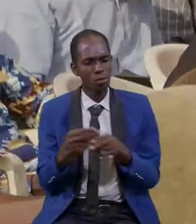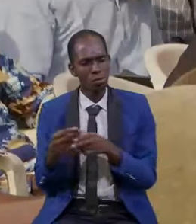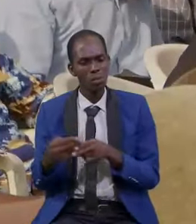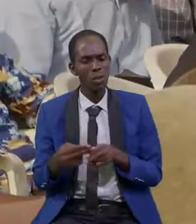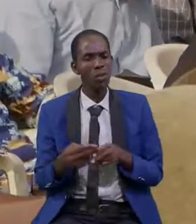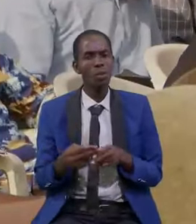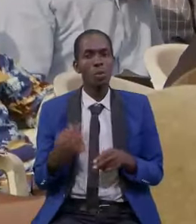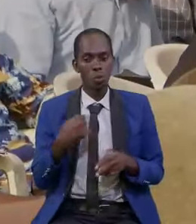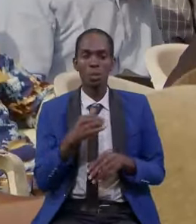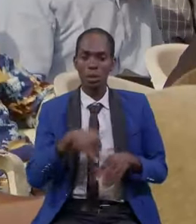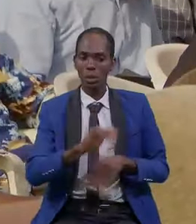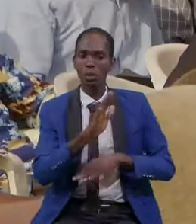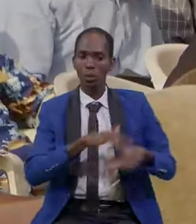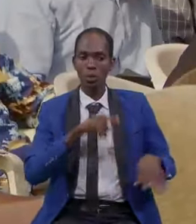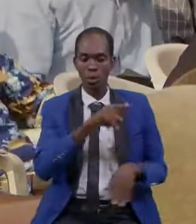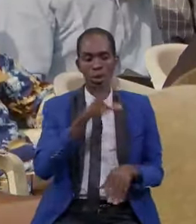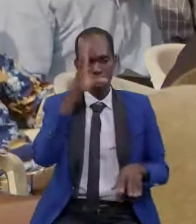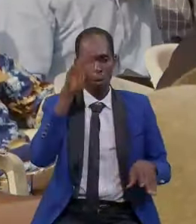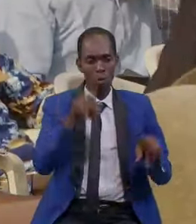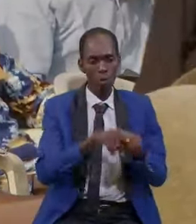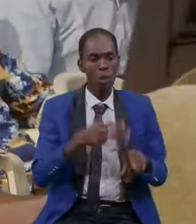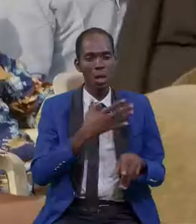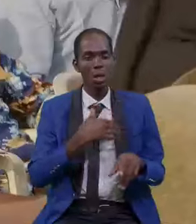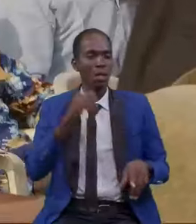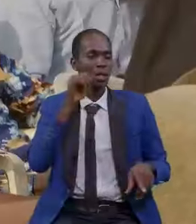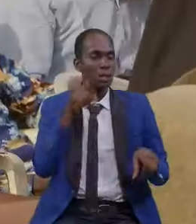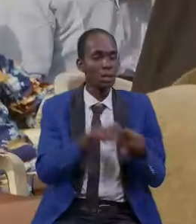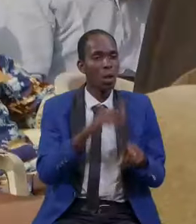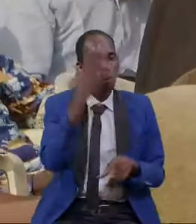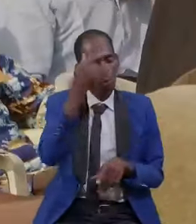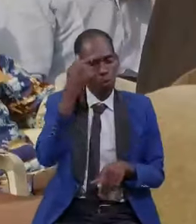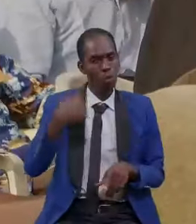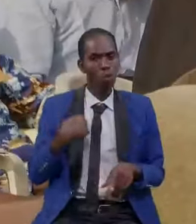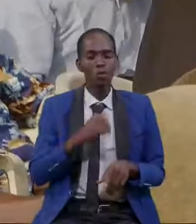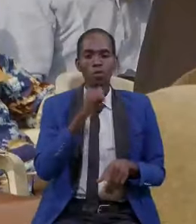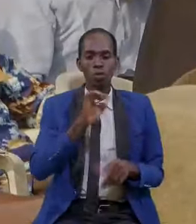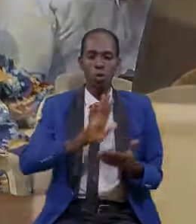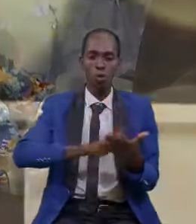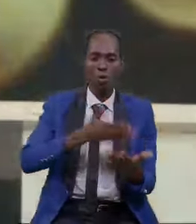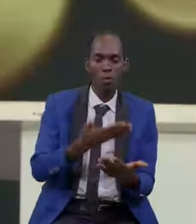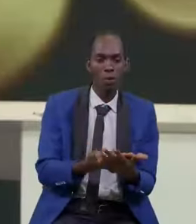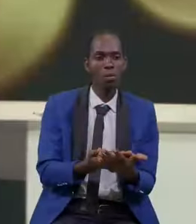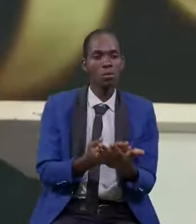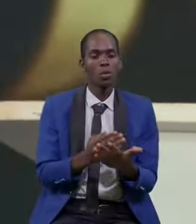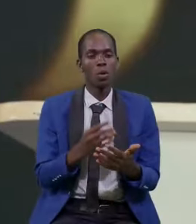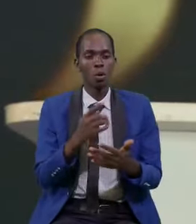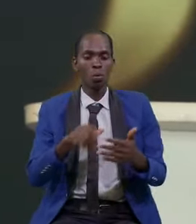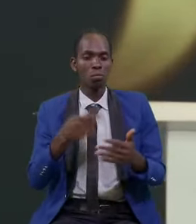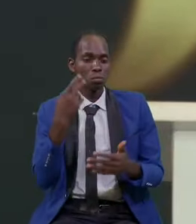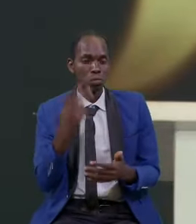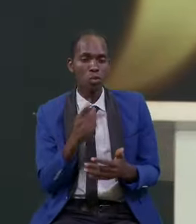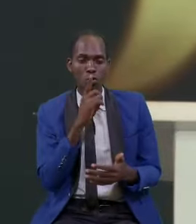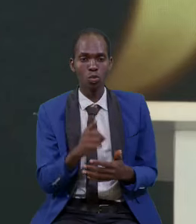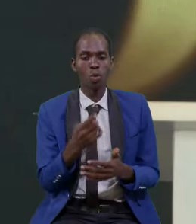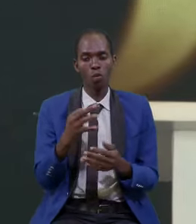brother, sister, because we have not confirmed what really happened. I heard that you went